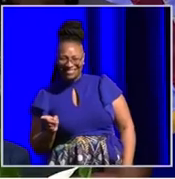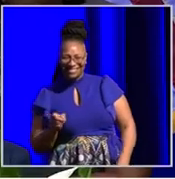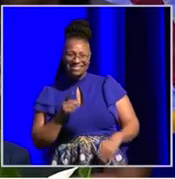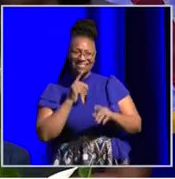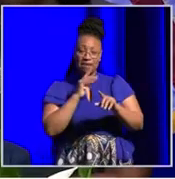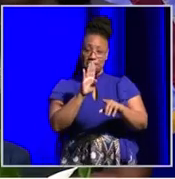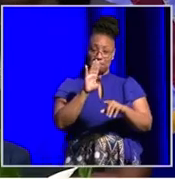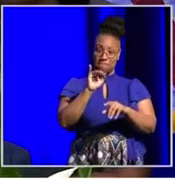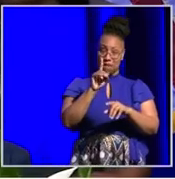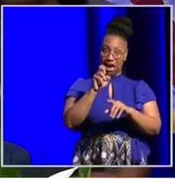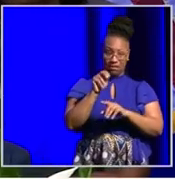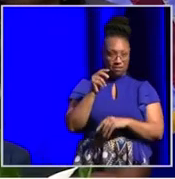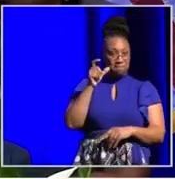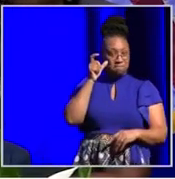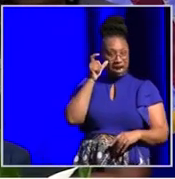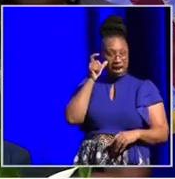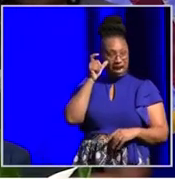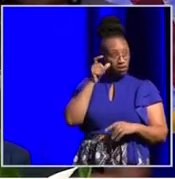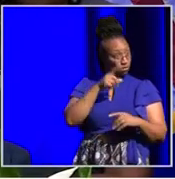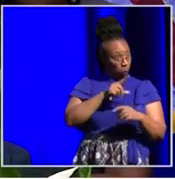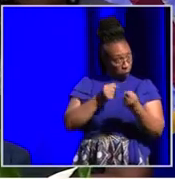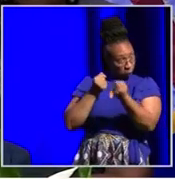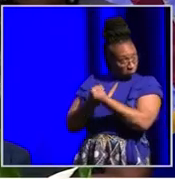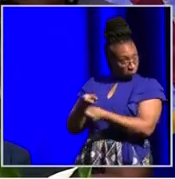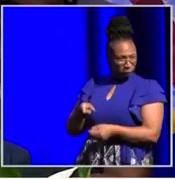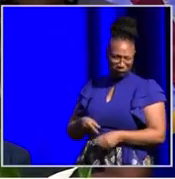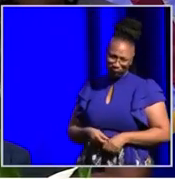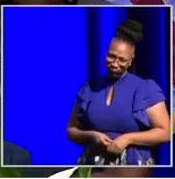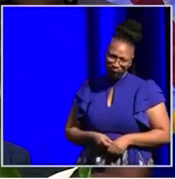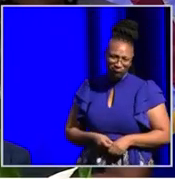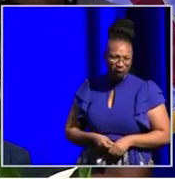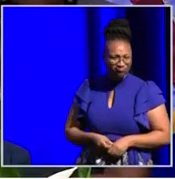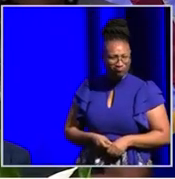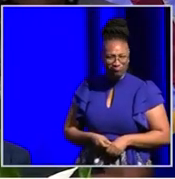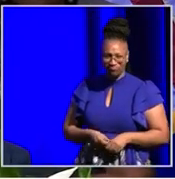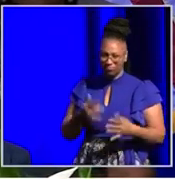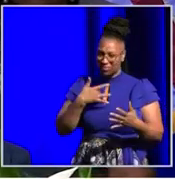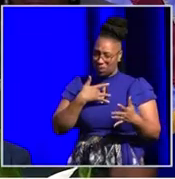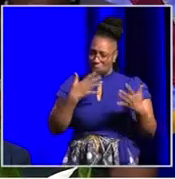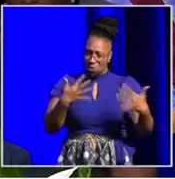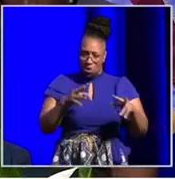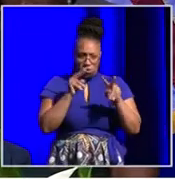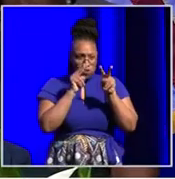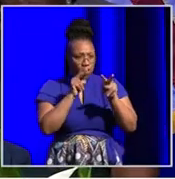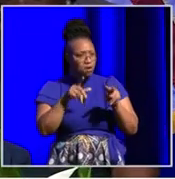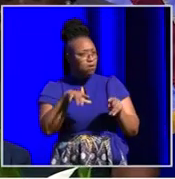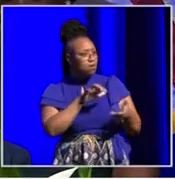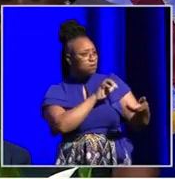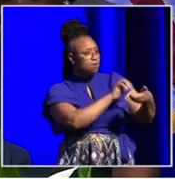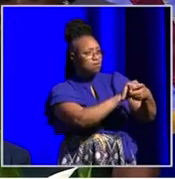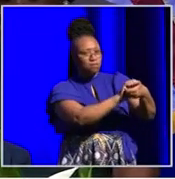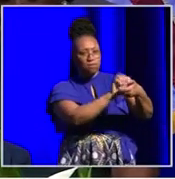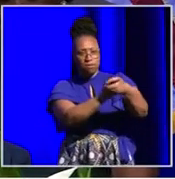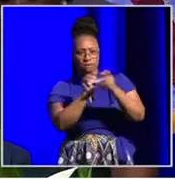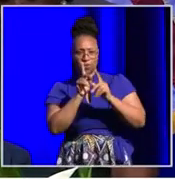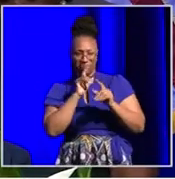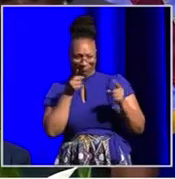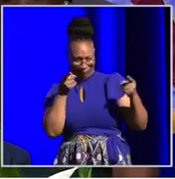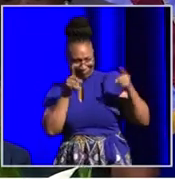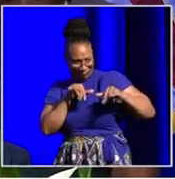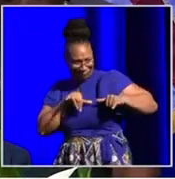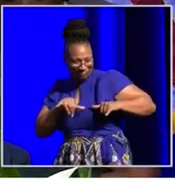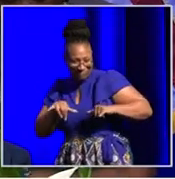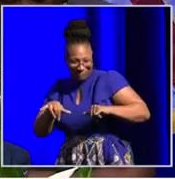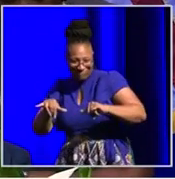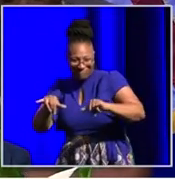rule. I look forward to working with D.C. elected officials, especially those